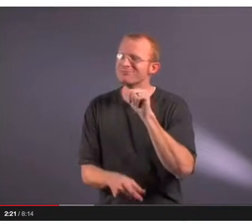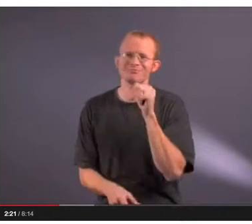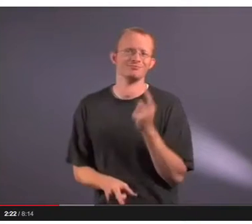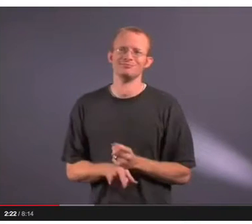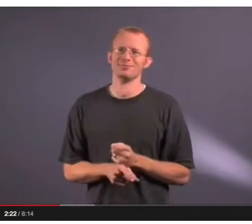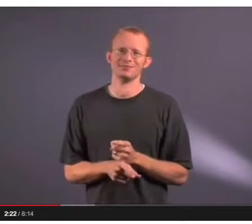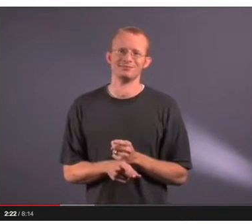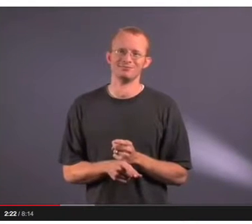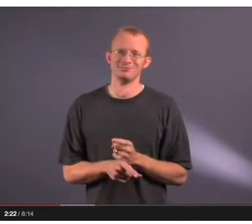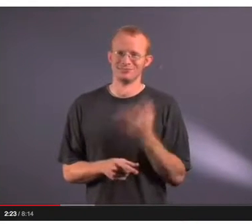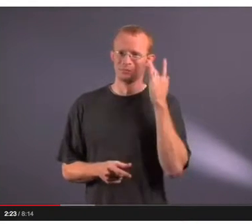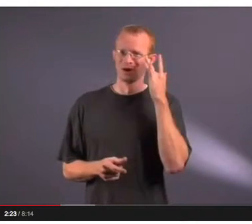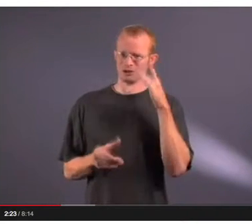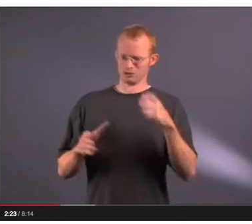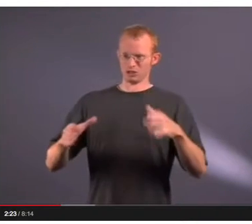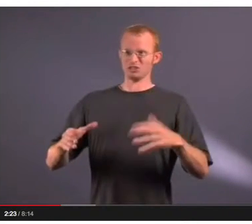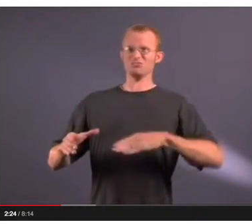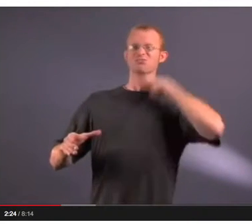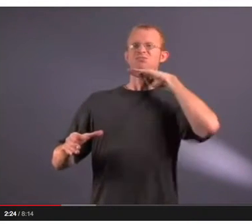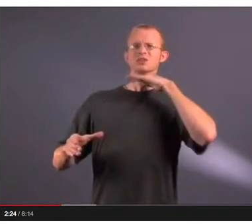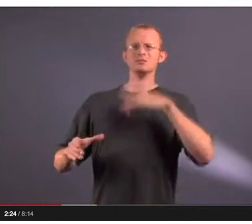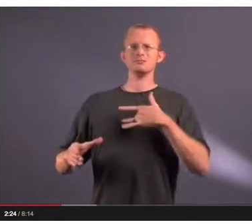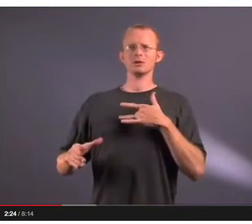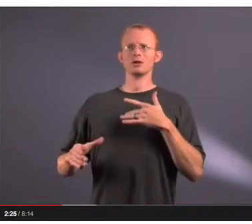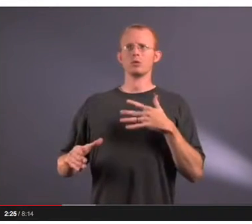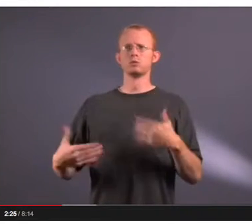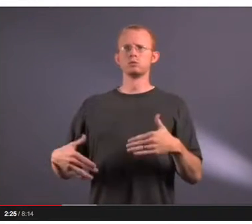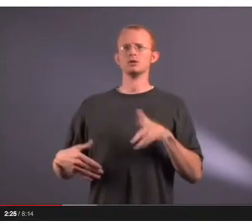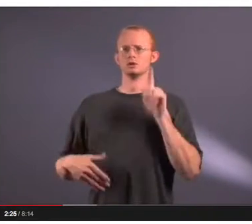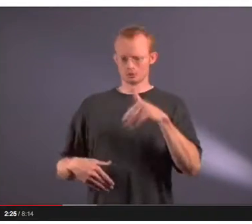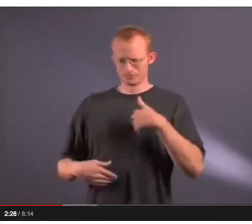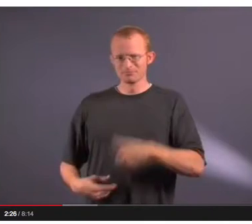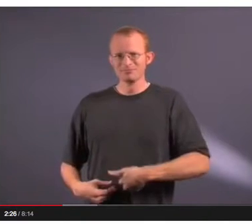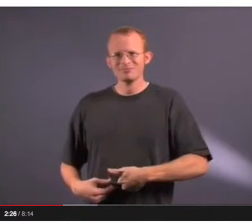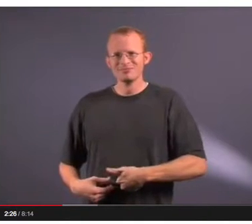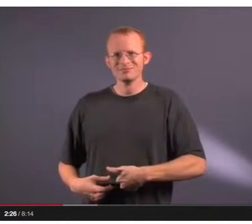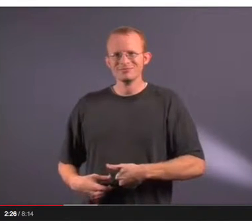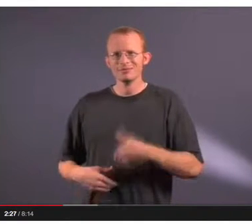full. It's not gonna feel good. It's not comfortable.